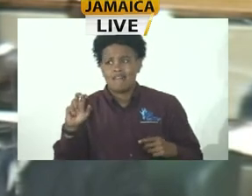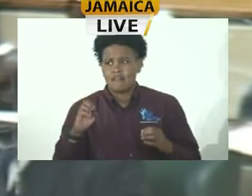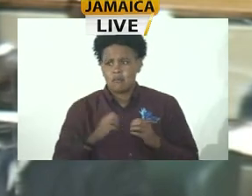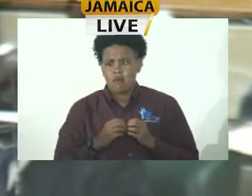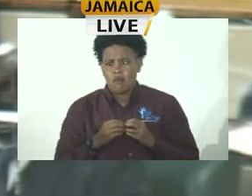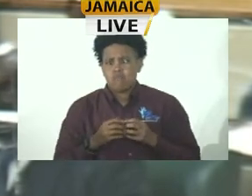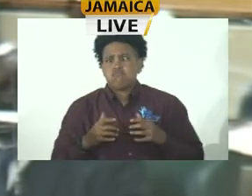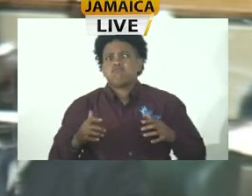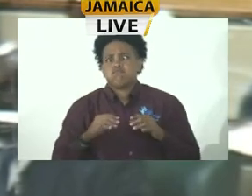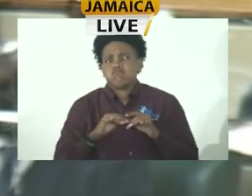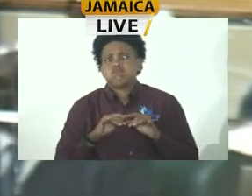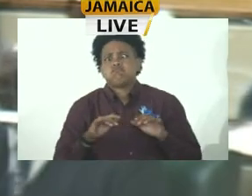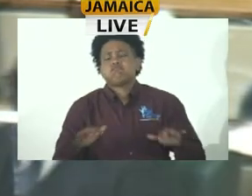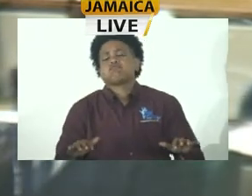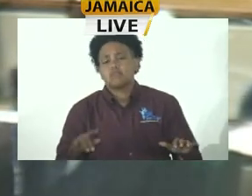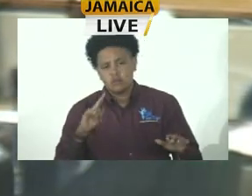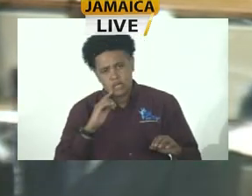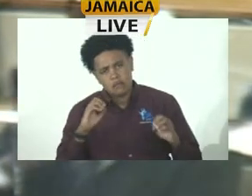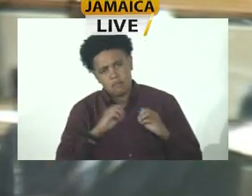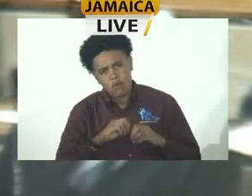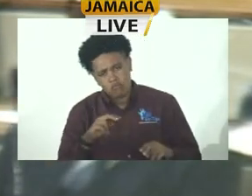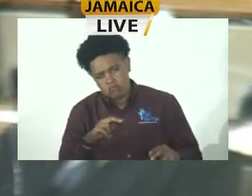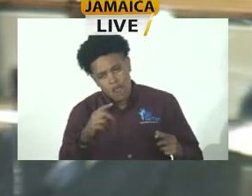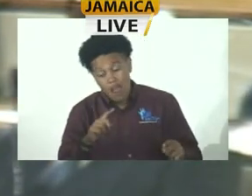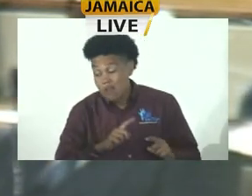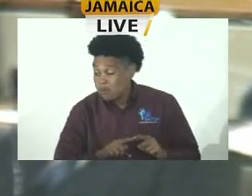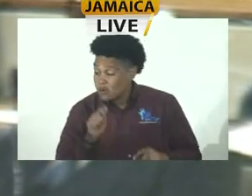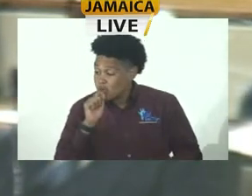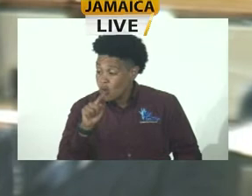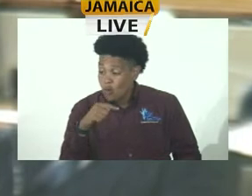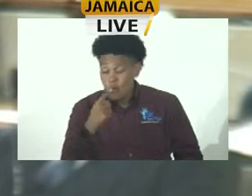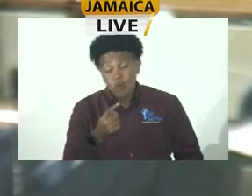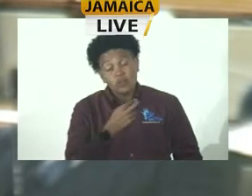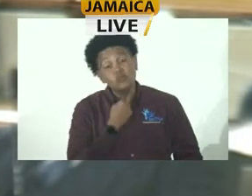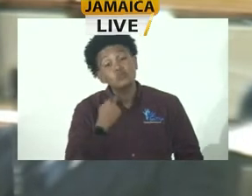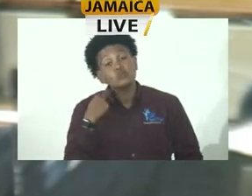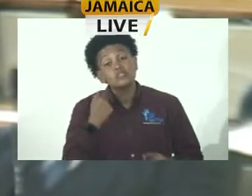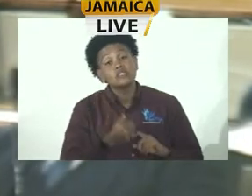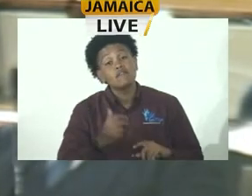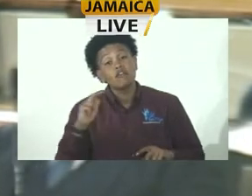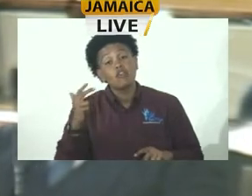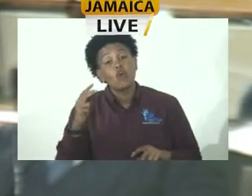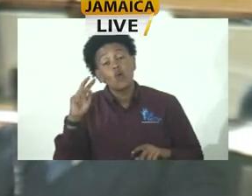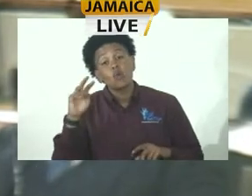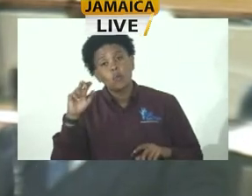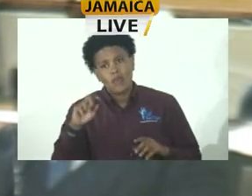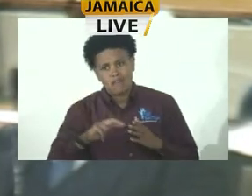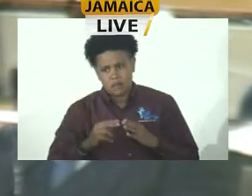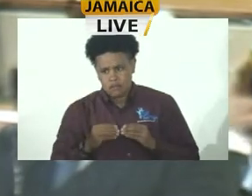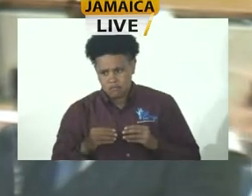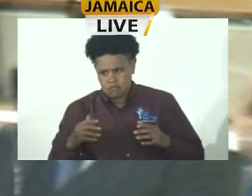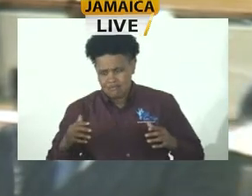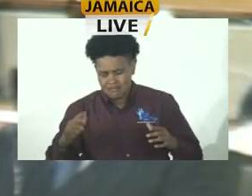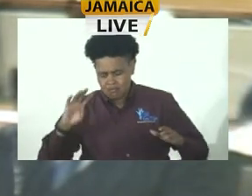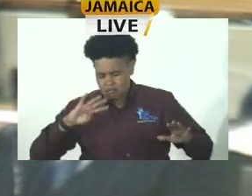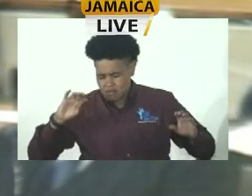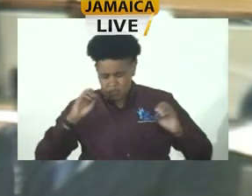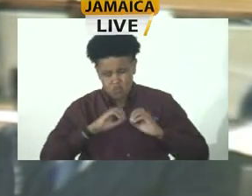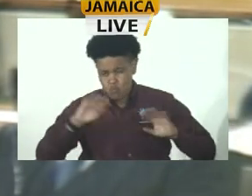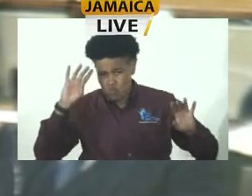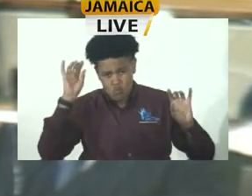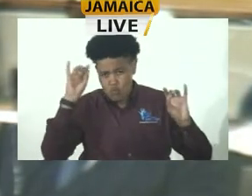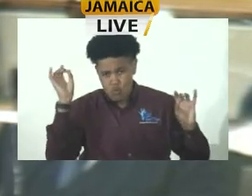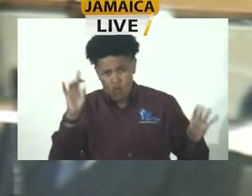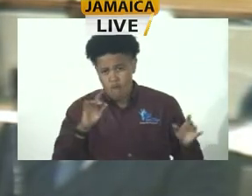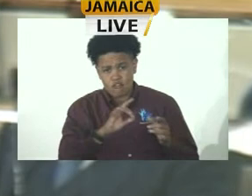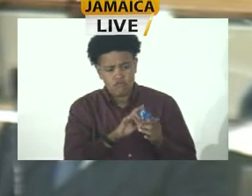is greater but not only that the risk of the third wave being more devastating certain in terms of the